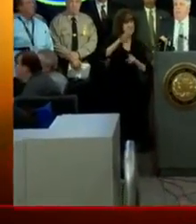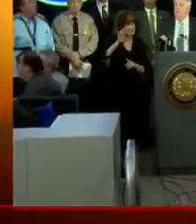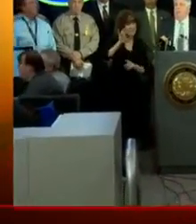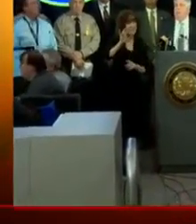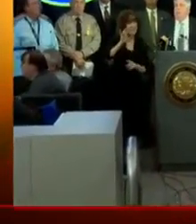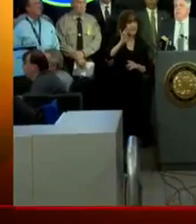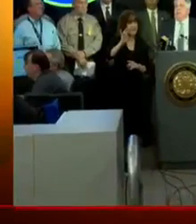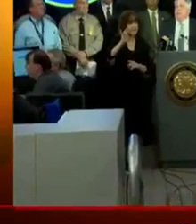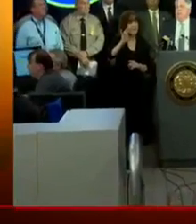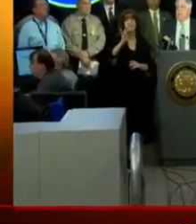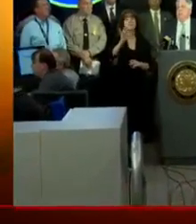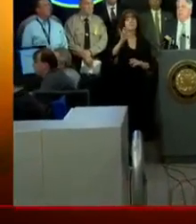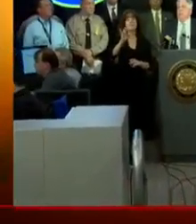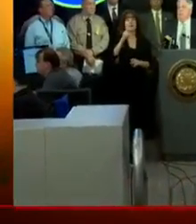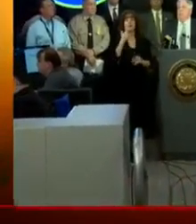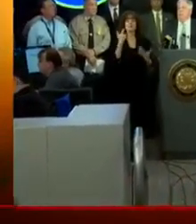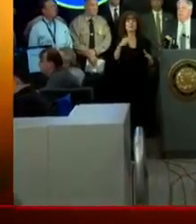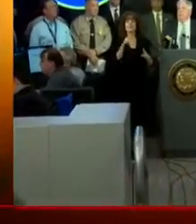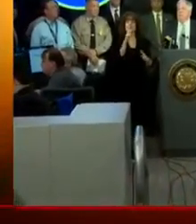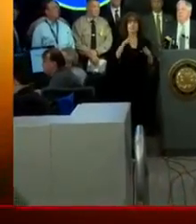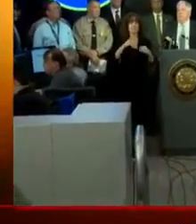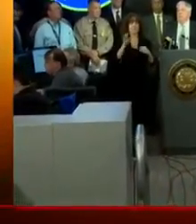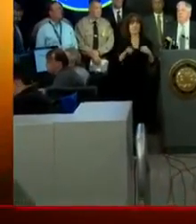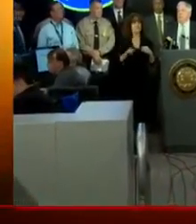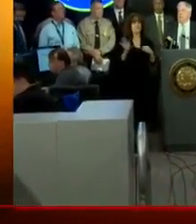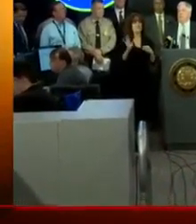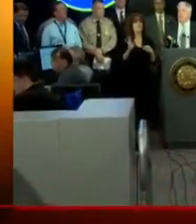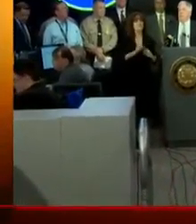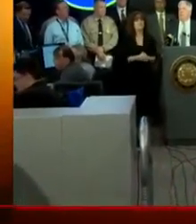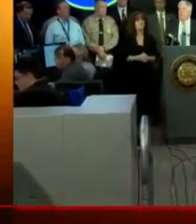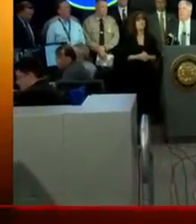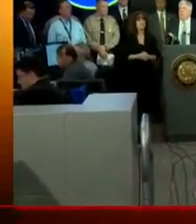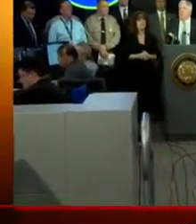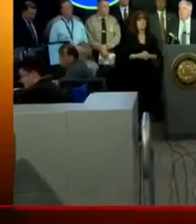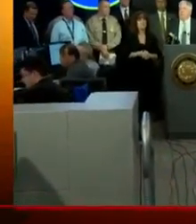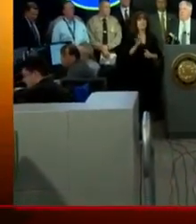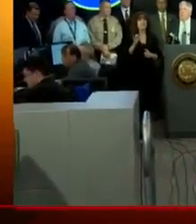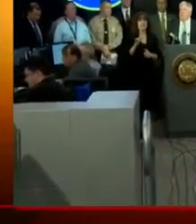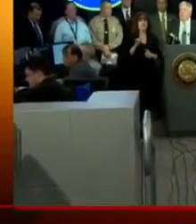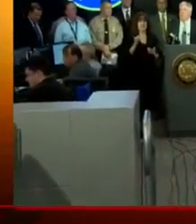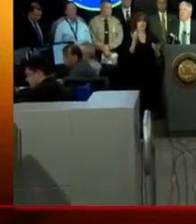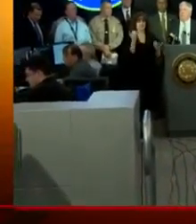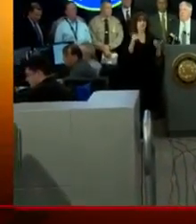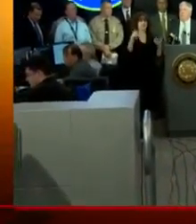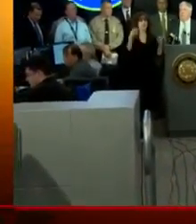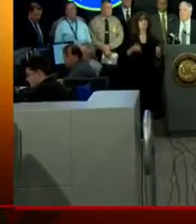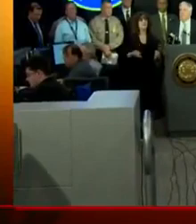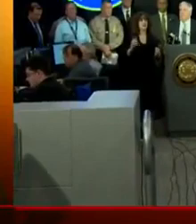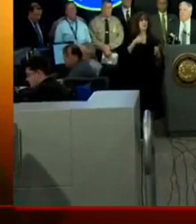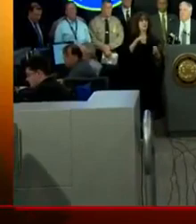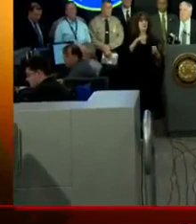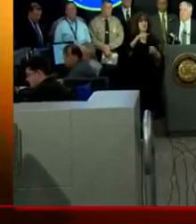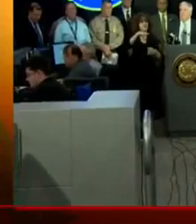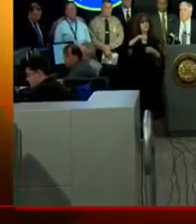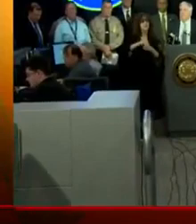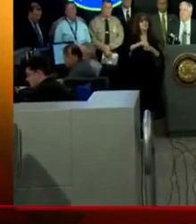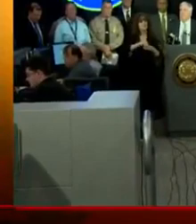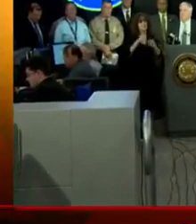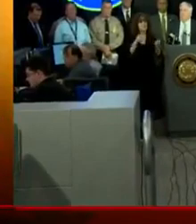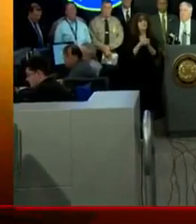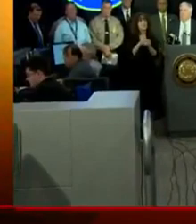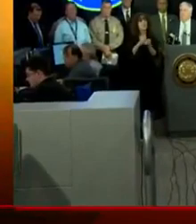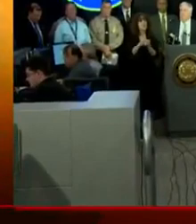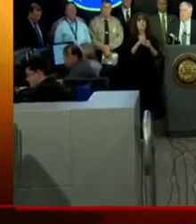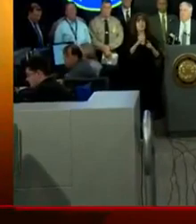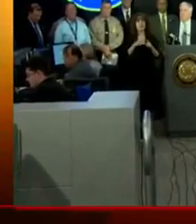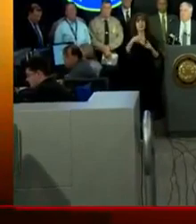It's something, as I said earlier, that won't be tolerated. It was one of the factors in us deciding we had to get in there and provide some support. I can tell you that,